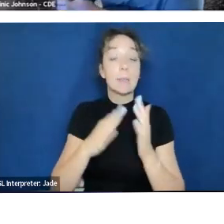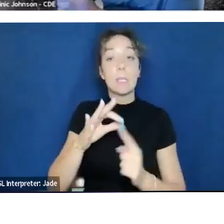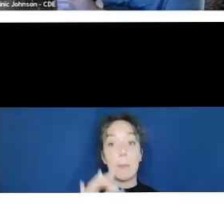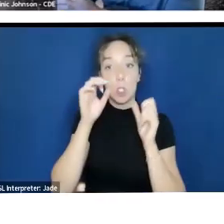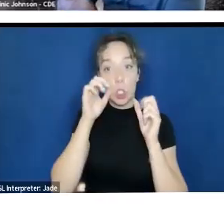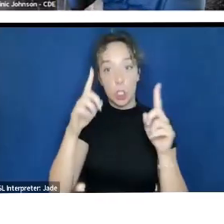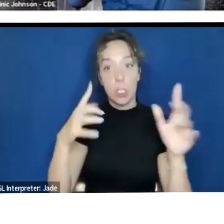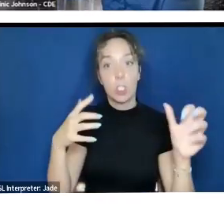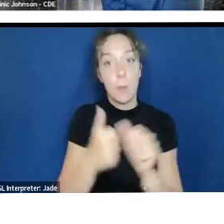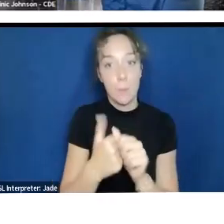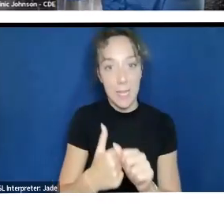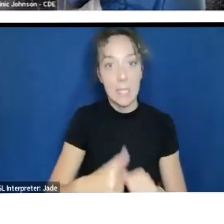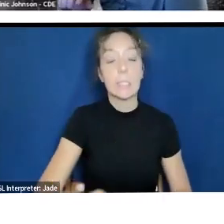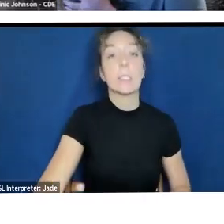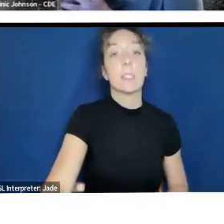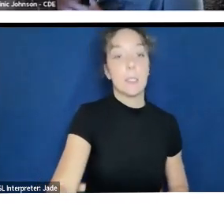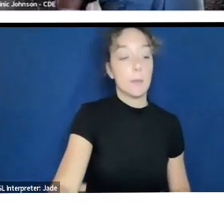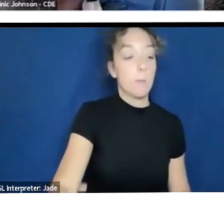updates.